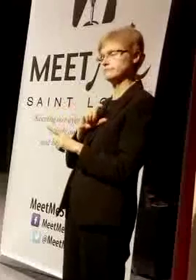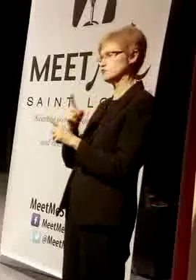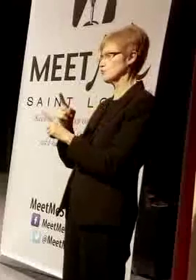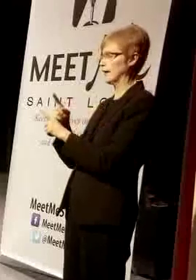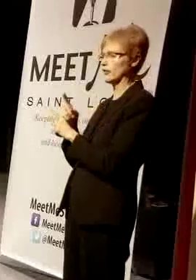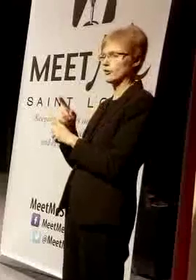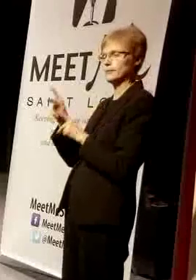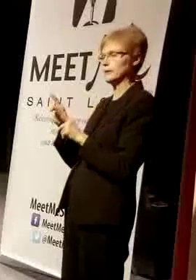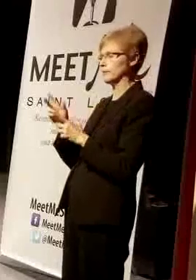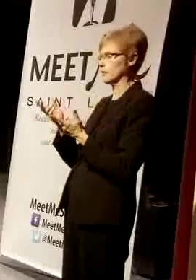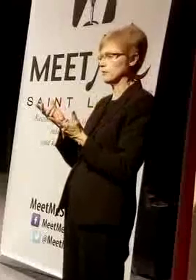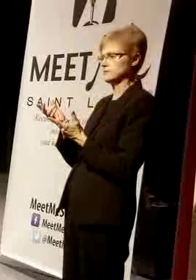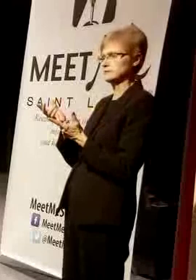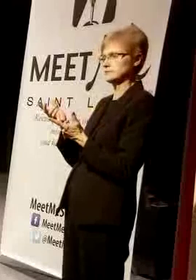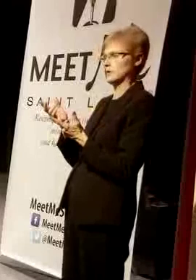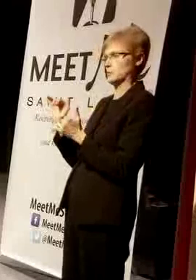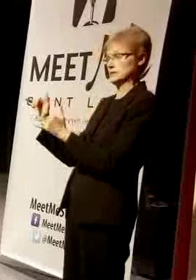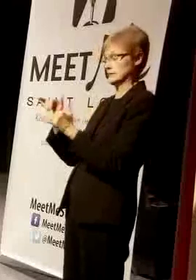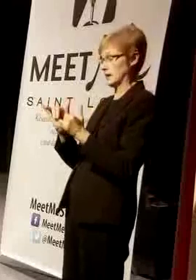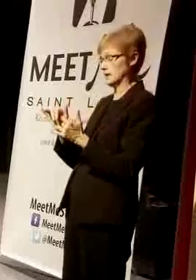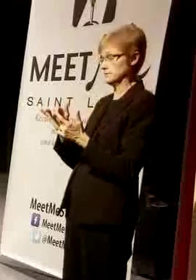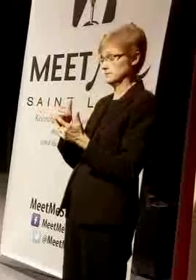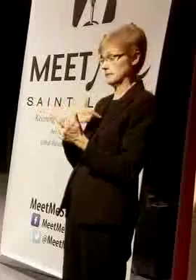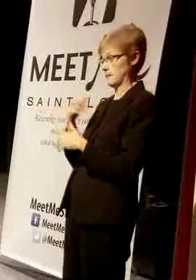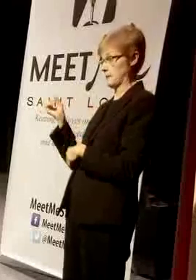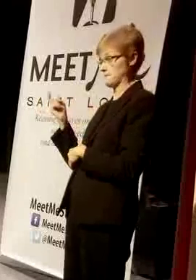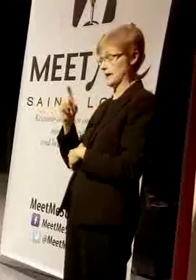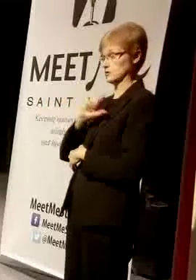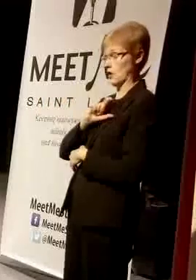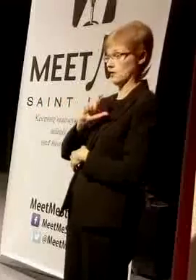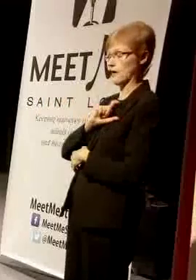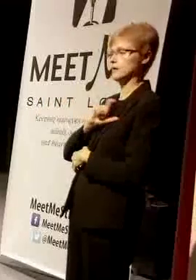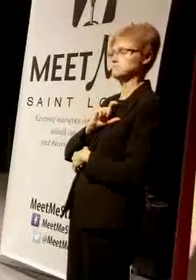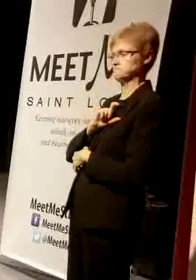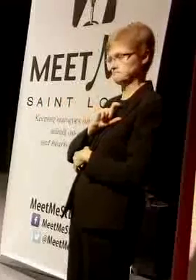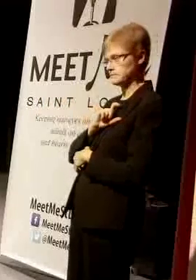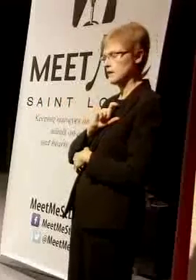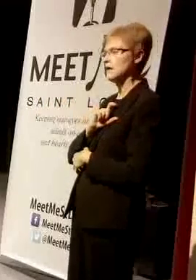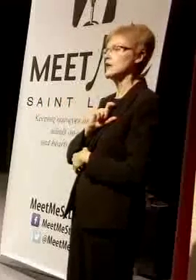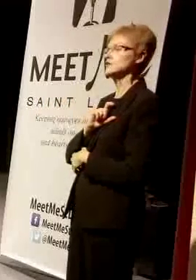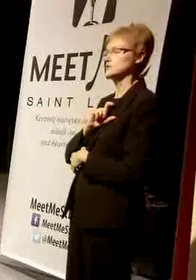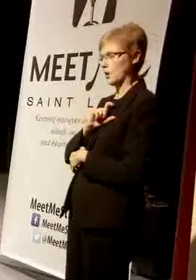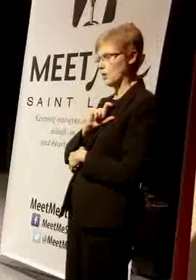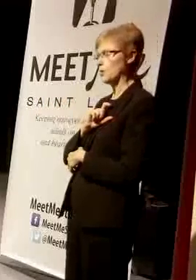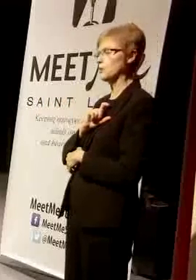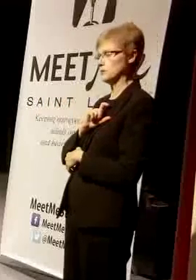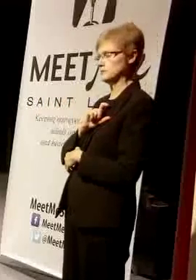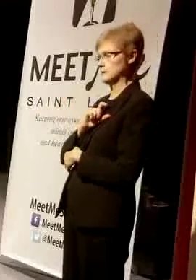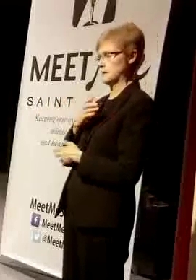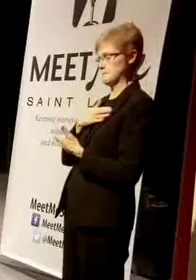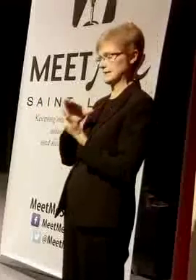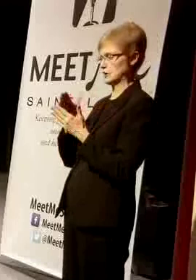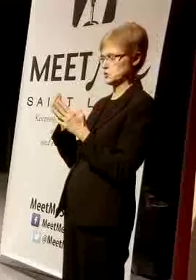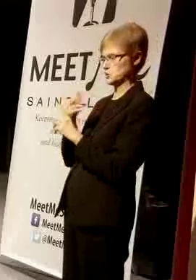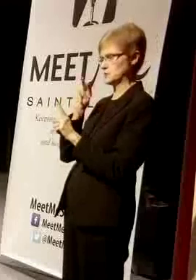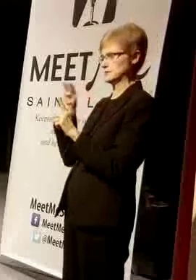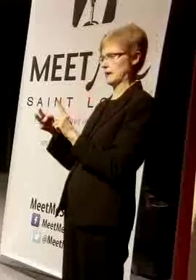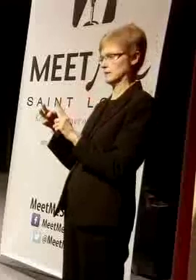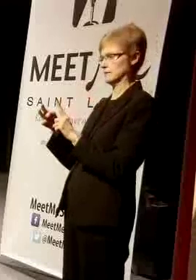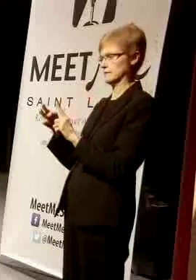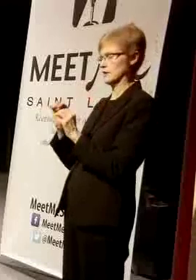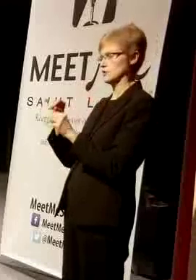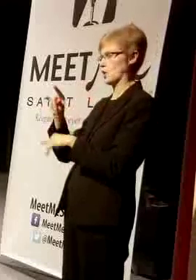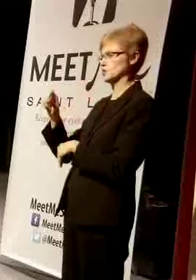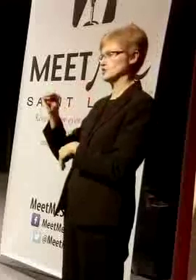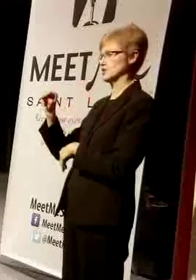are no different. My return to law enforcement has brought a different perspective to my city, where we don't have any John Waynes